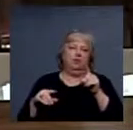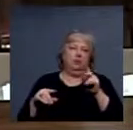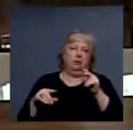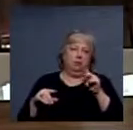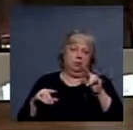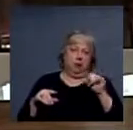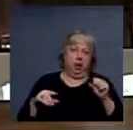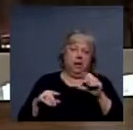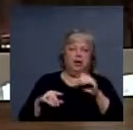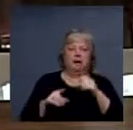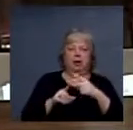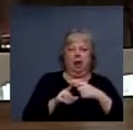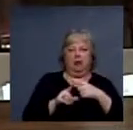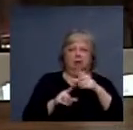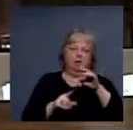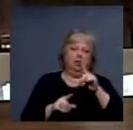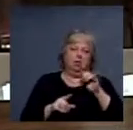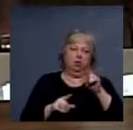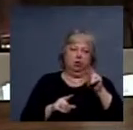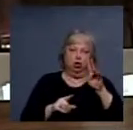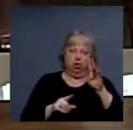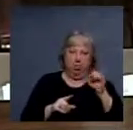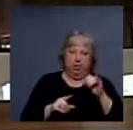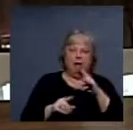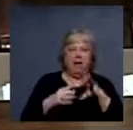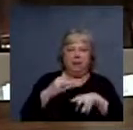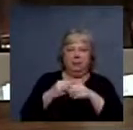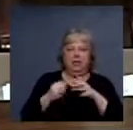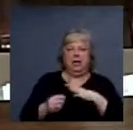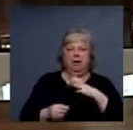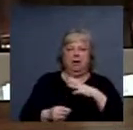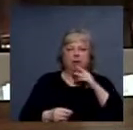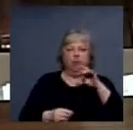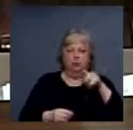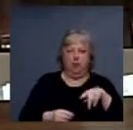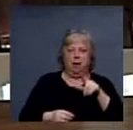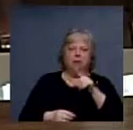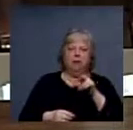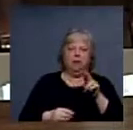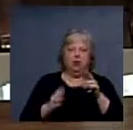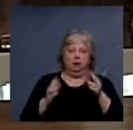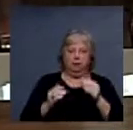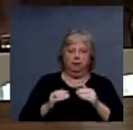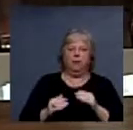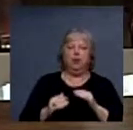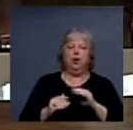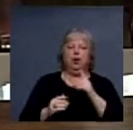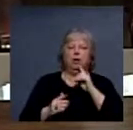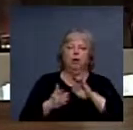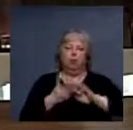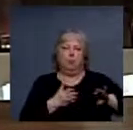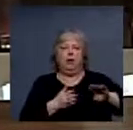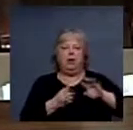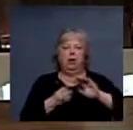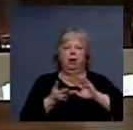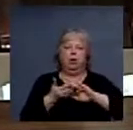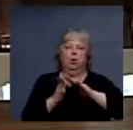Little Rock, Arkansas, amending the official zoning map of the City of Little Rock, Arkansas, and for the purposes. An ordinance to repeal ordinance